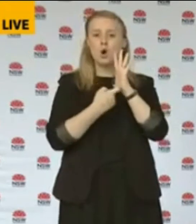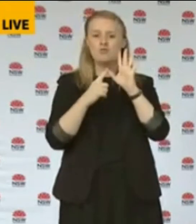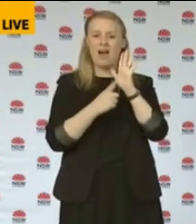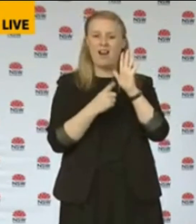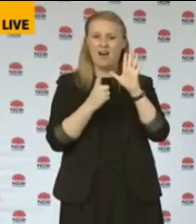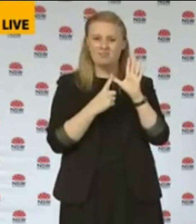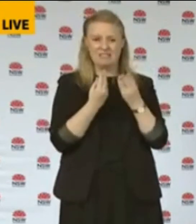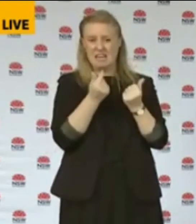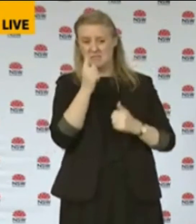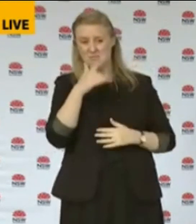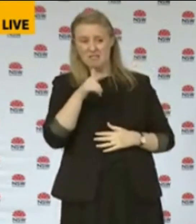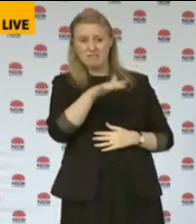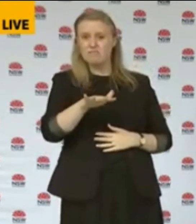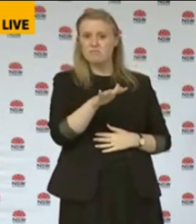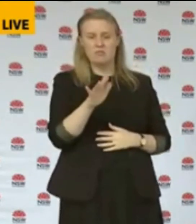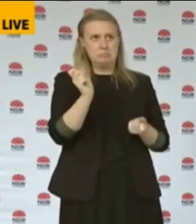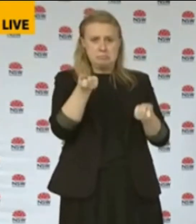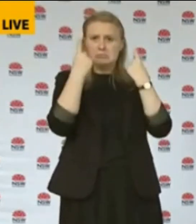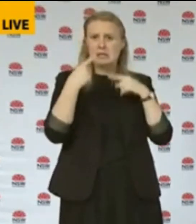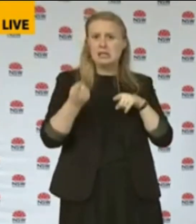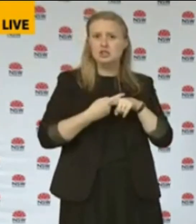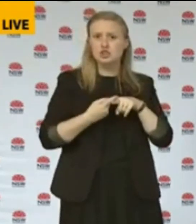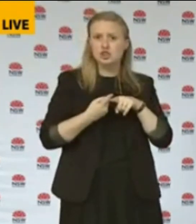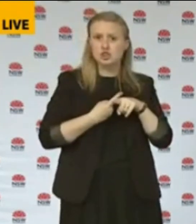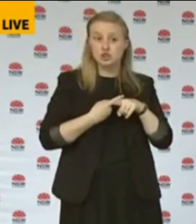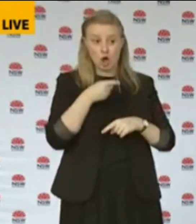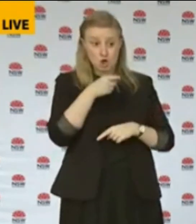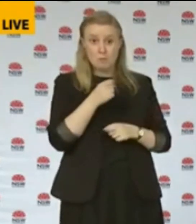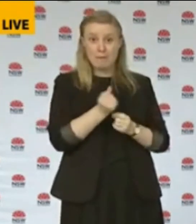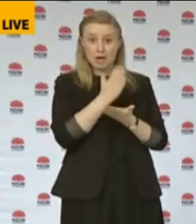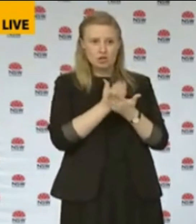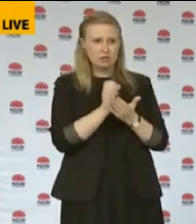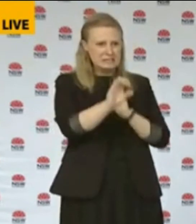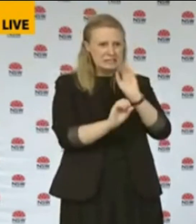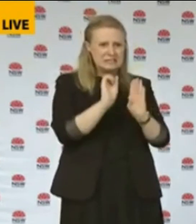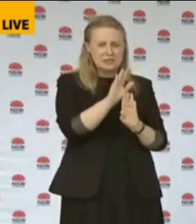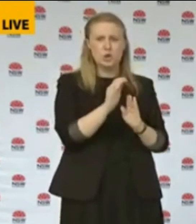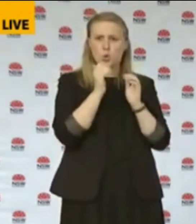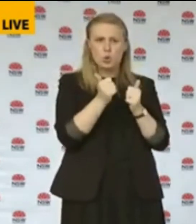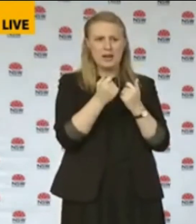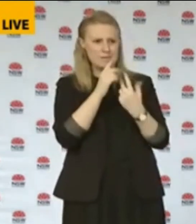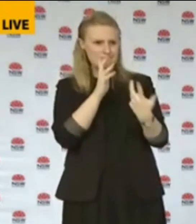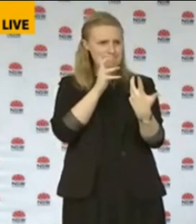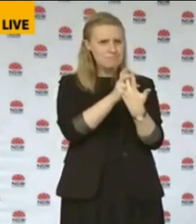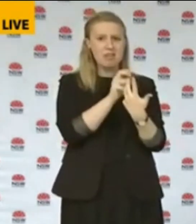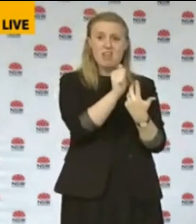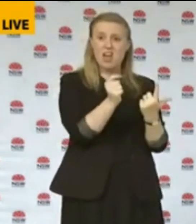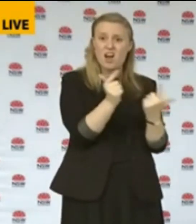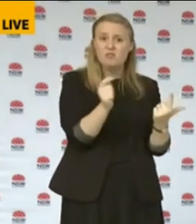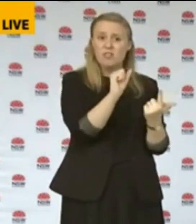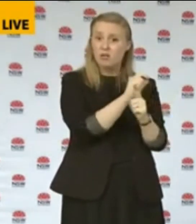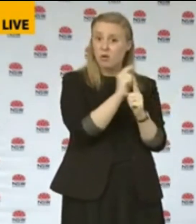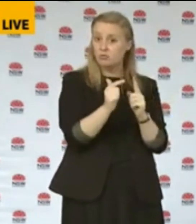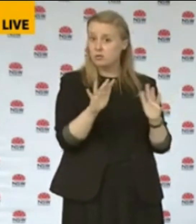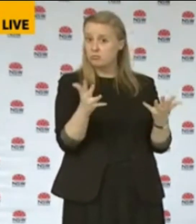What I am confident of is that we're doing our very best. Public Health is working with Multicultural New South Wales, and you've got to remember that